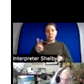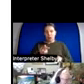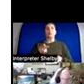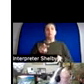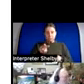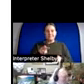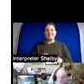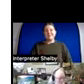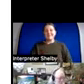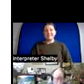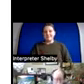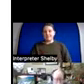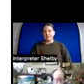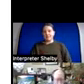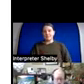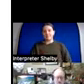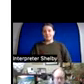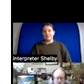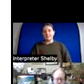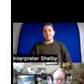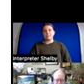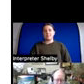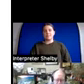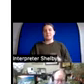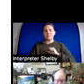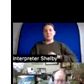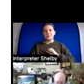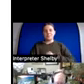um excuse me